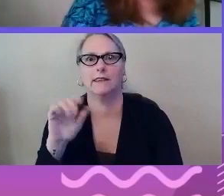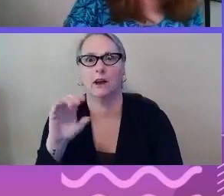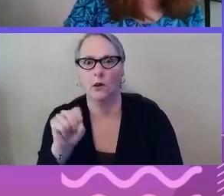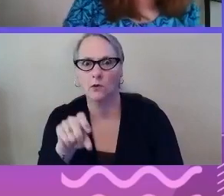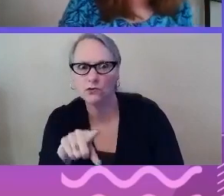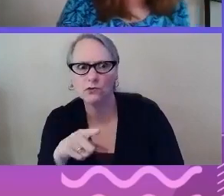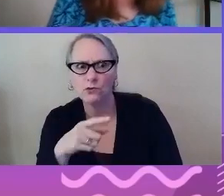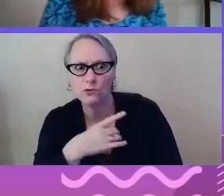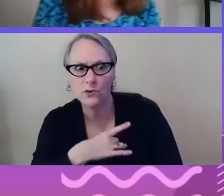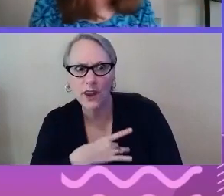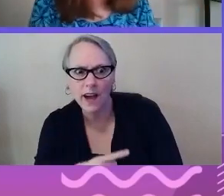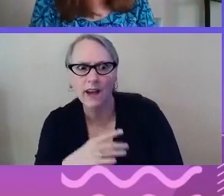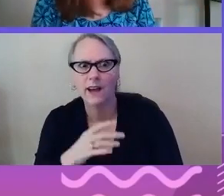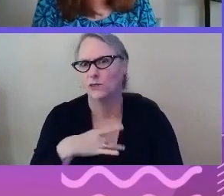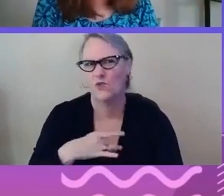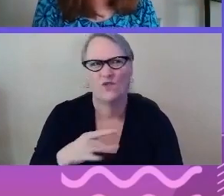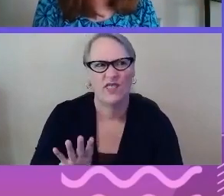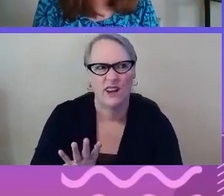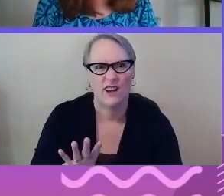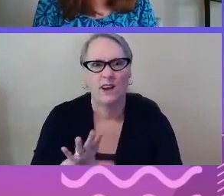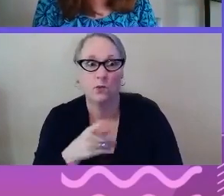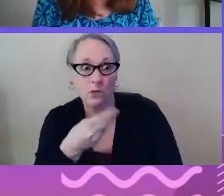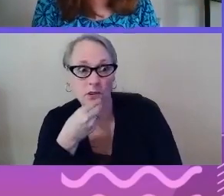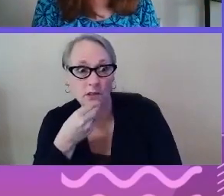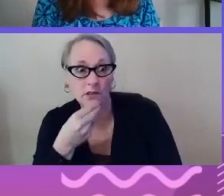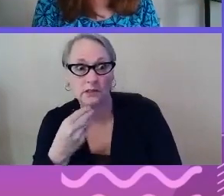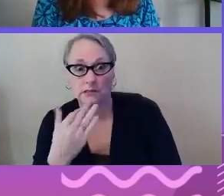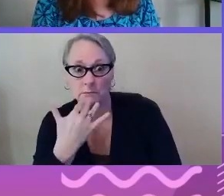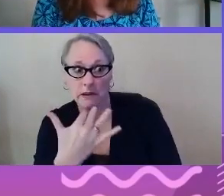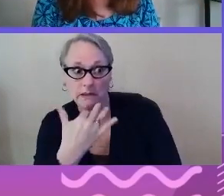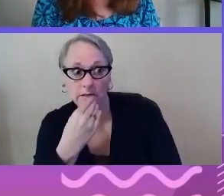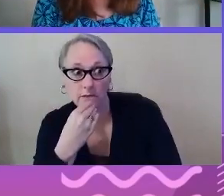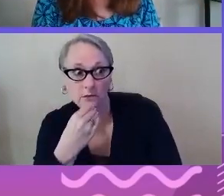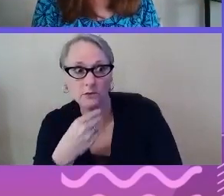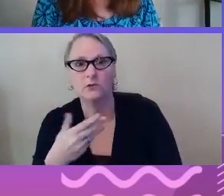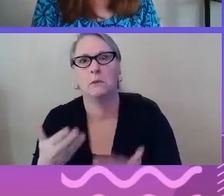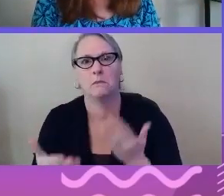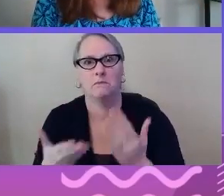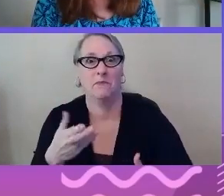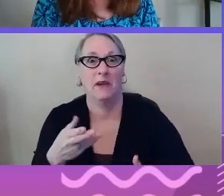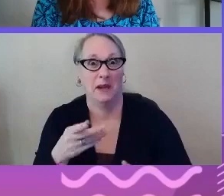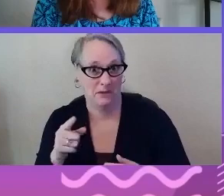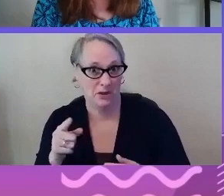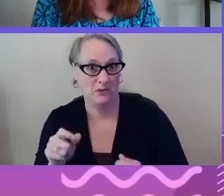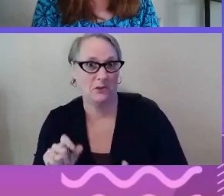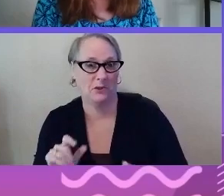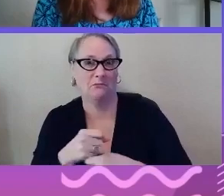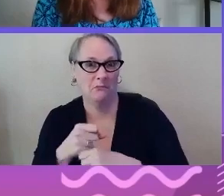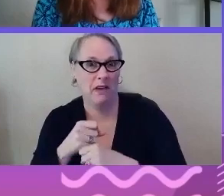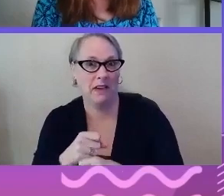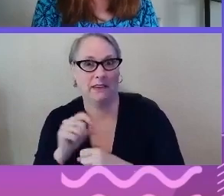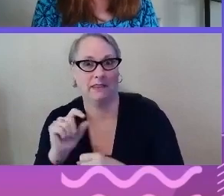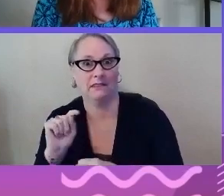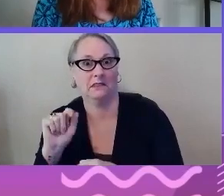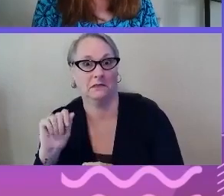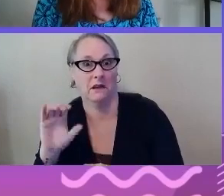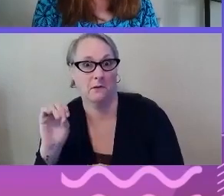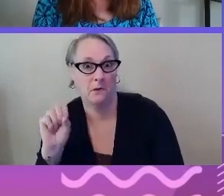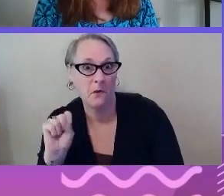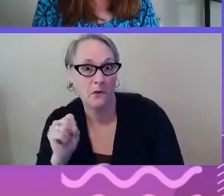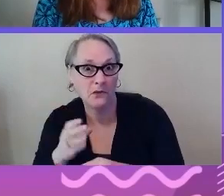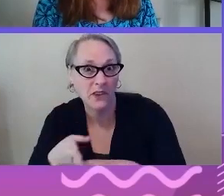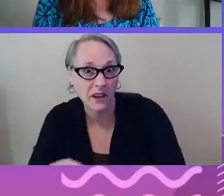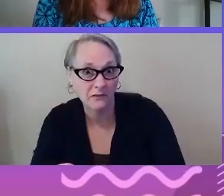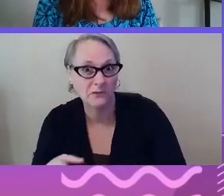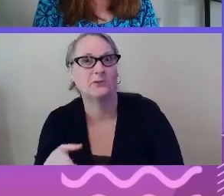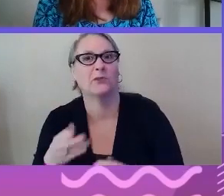food? Do you not eat spicy food? Maybe you could have tacos right after so they have that immediate kind of connection. But then also talk